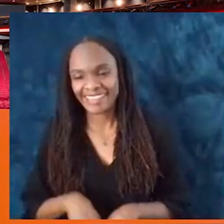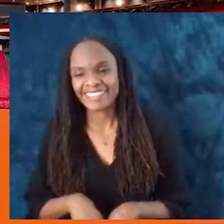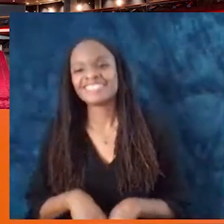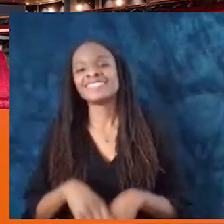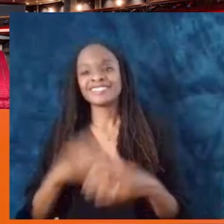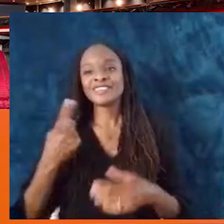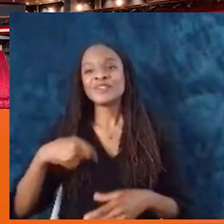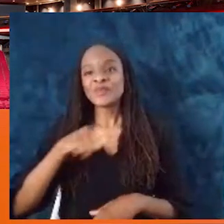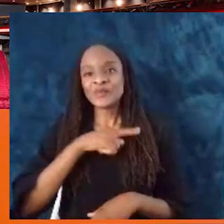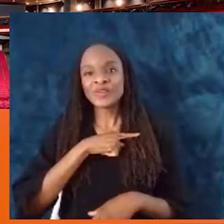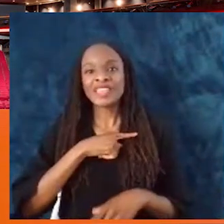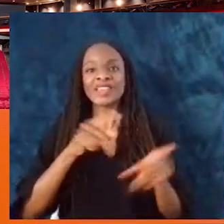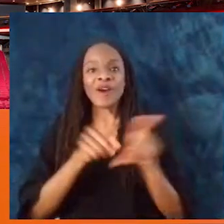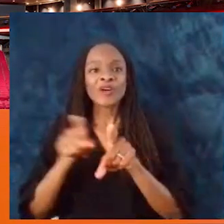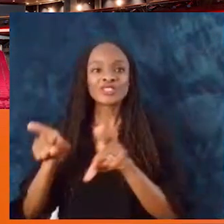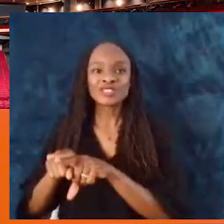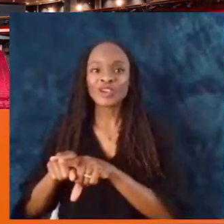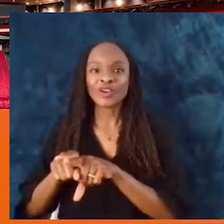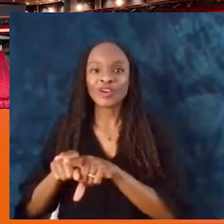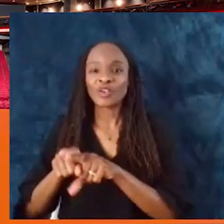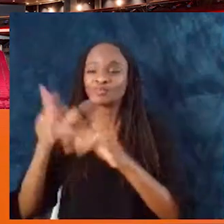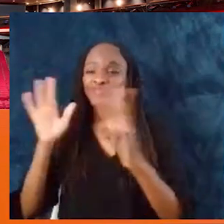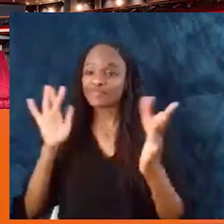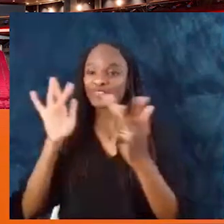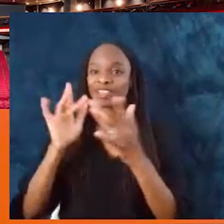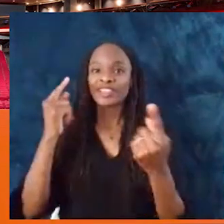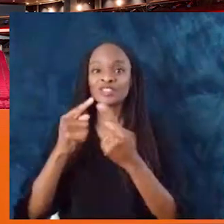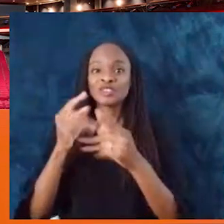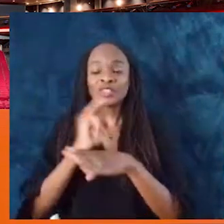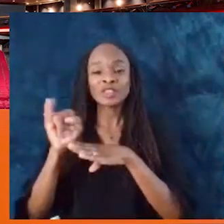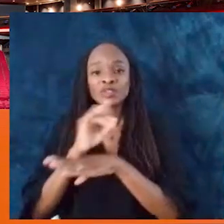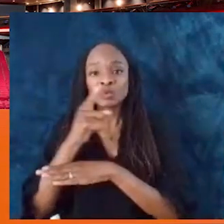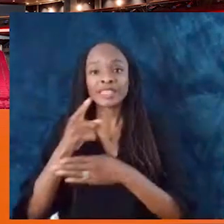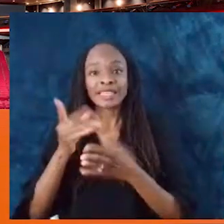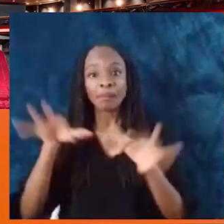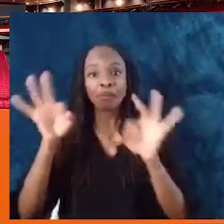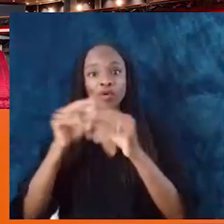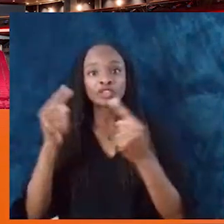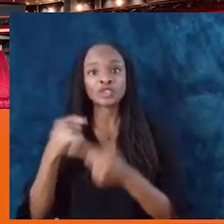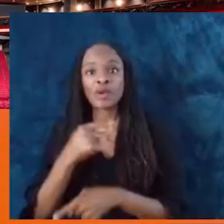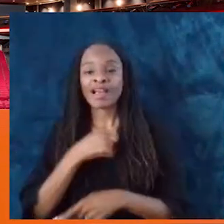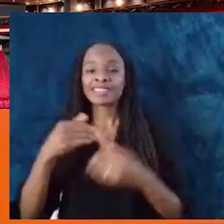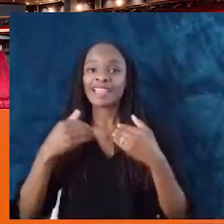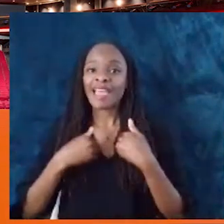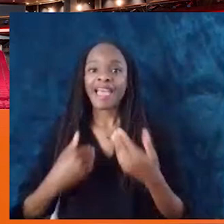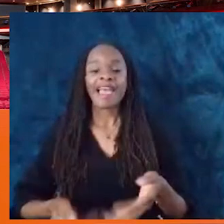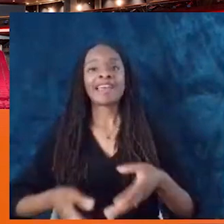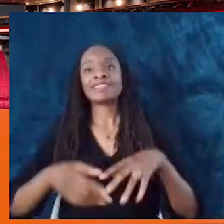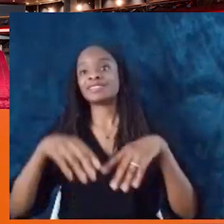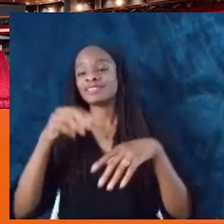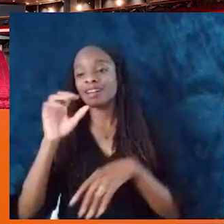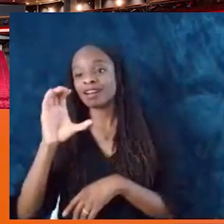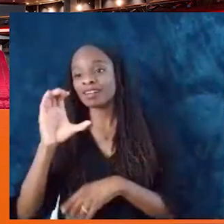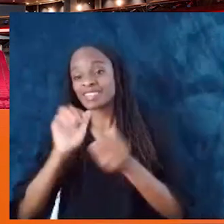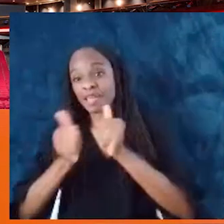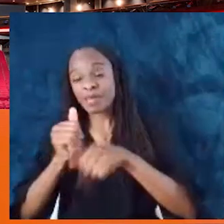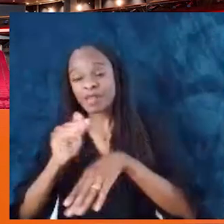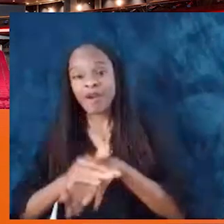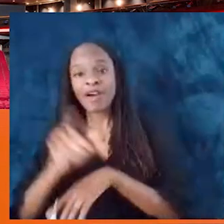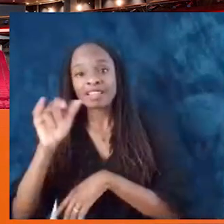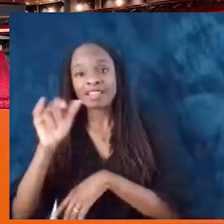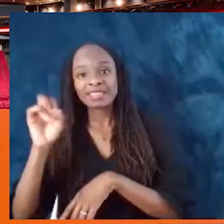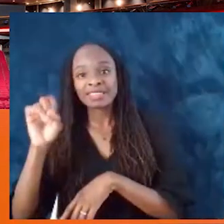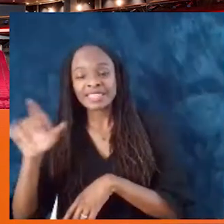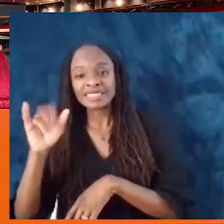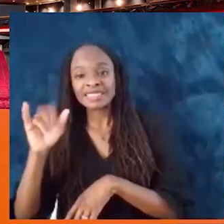we also reaching out to the industry was very important to us. So we had a campaign on LinkedIn. I wrote a think